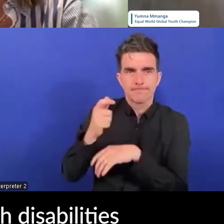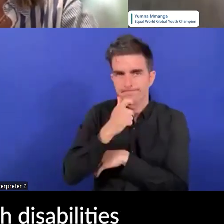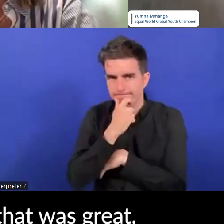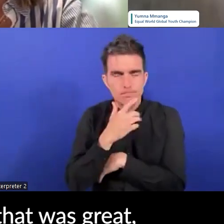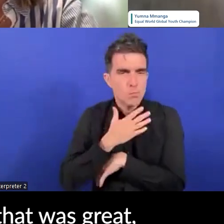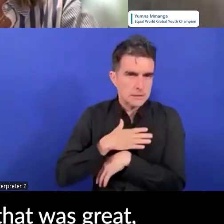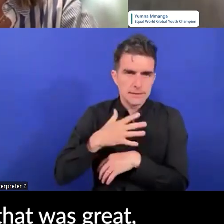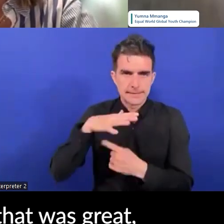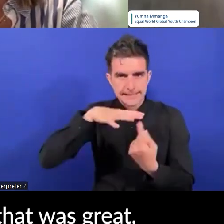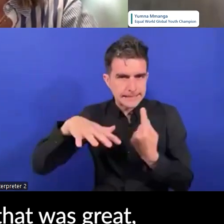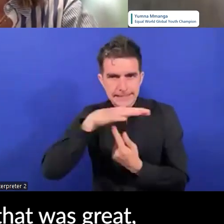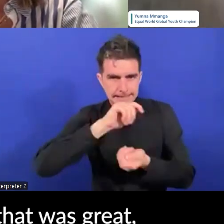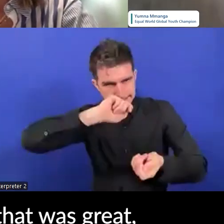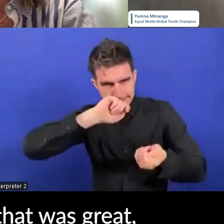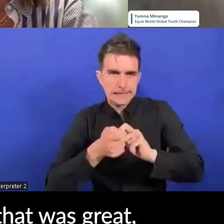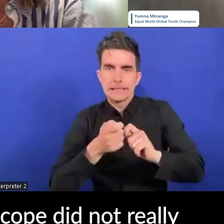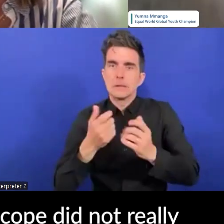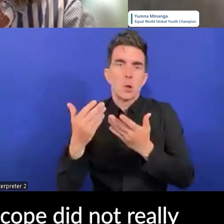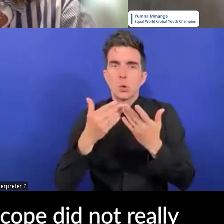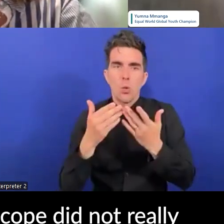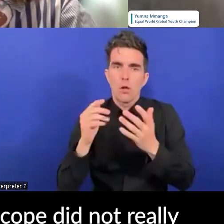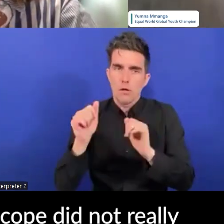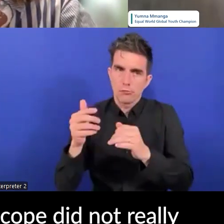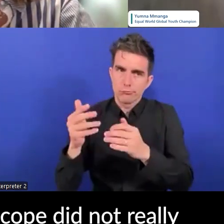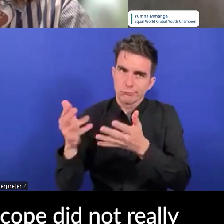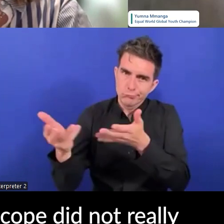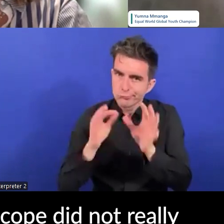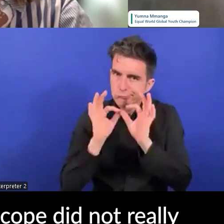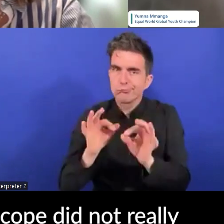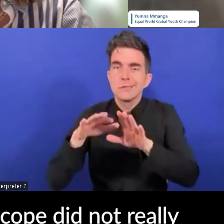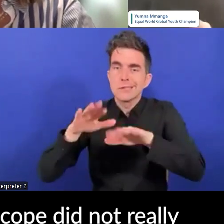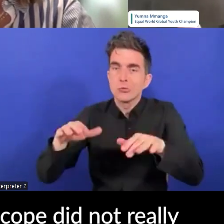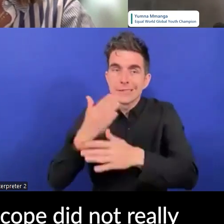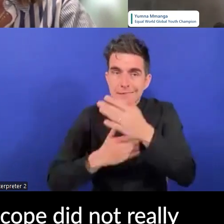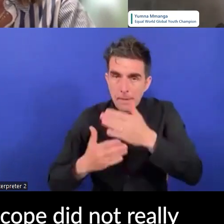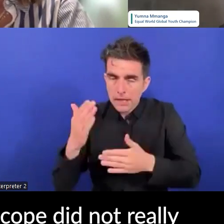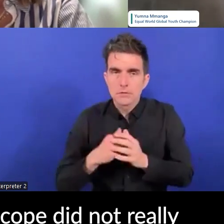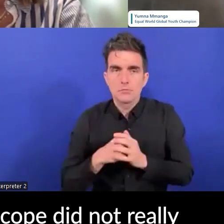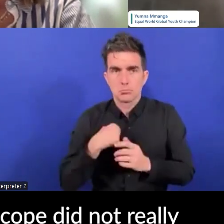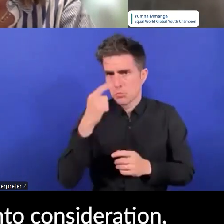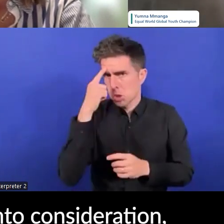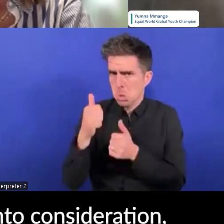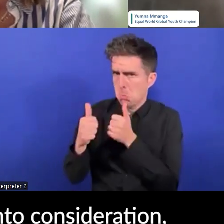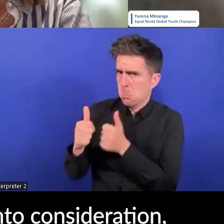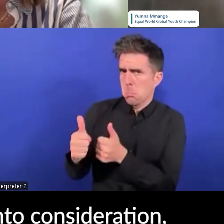with disabilities, and we thought that was great because the project scope did not really take that part of it